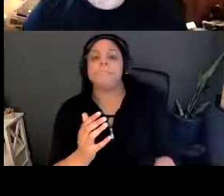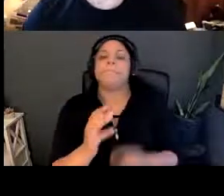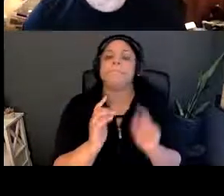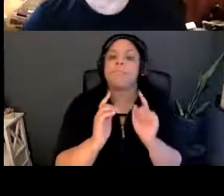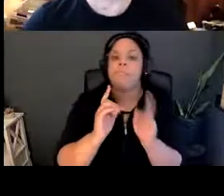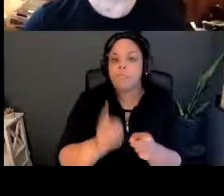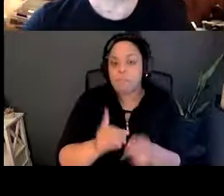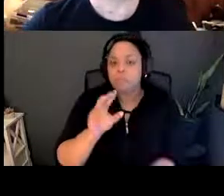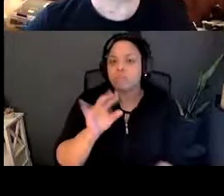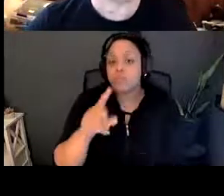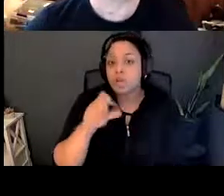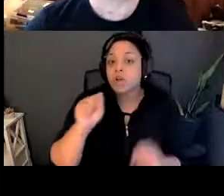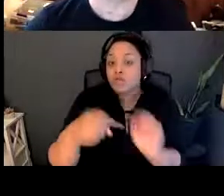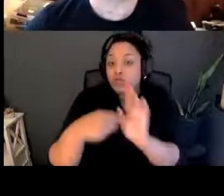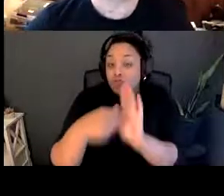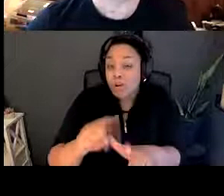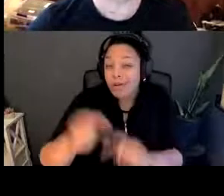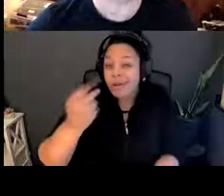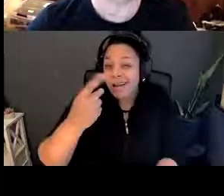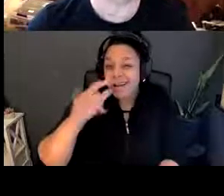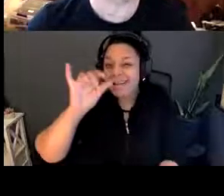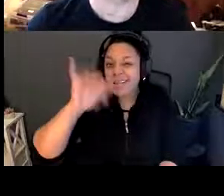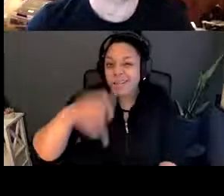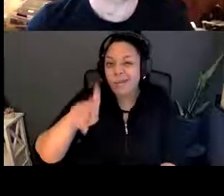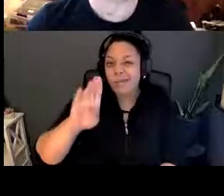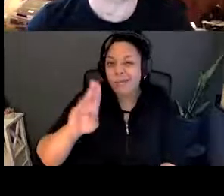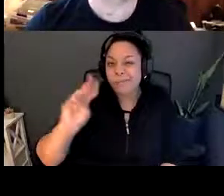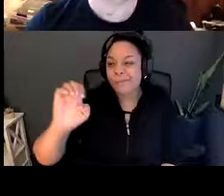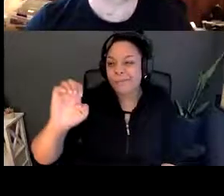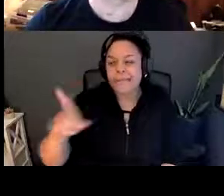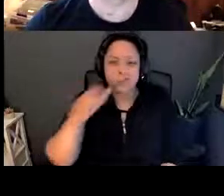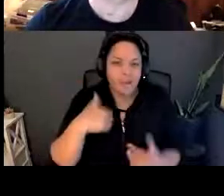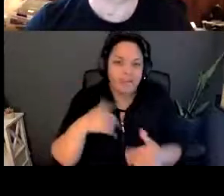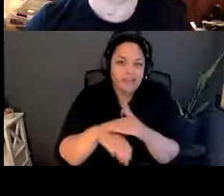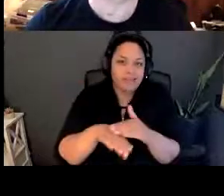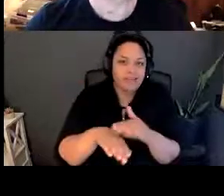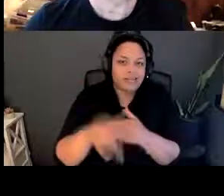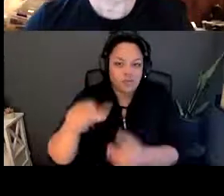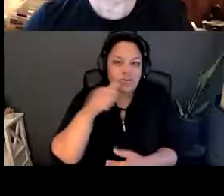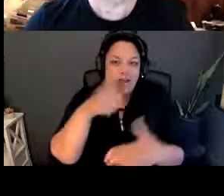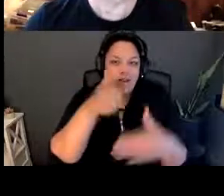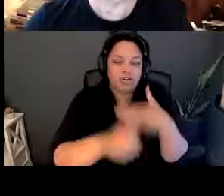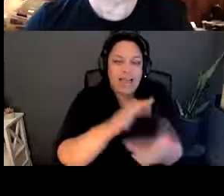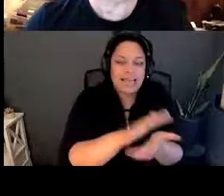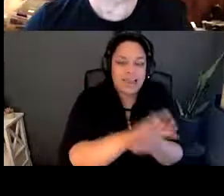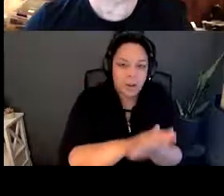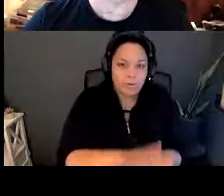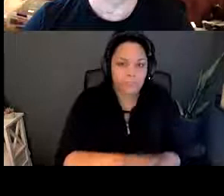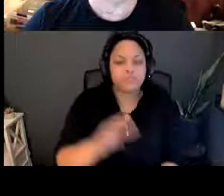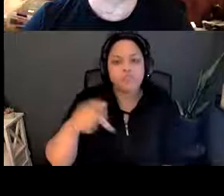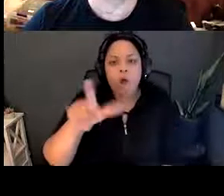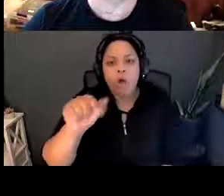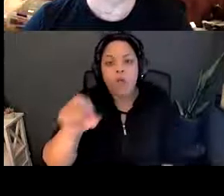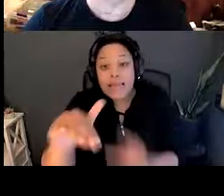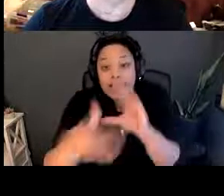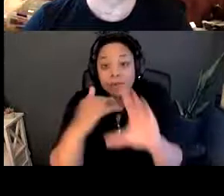Paul, I could show you that. The problem is it's going to be PubMed, and you're not going to have access to that if you're not in academia. So Paula, if you email me